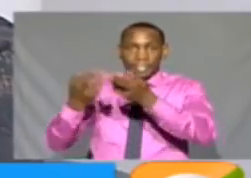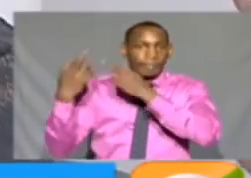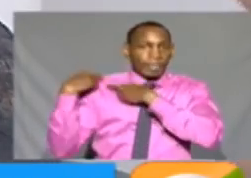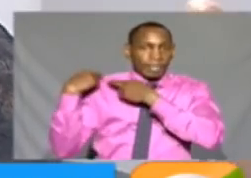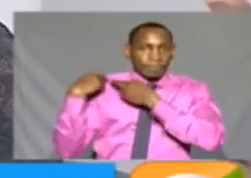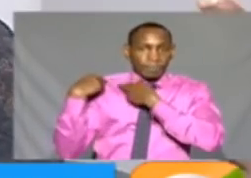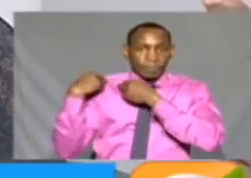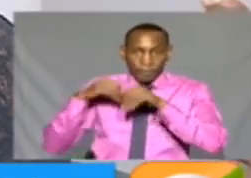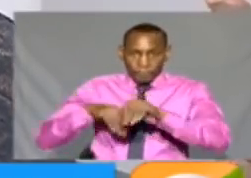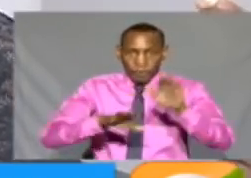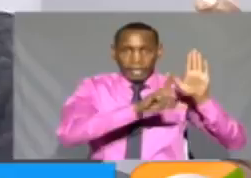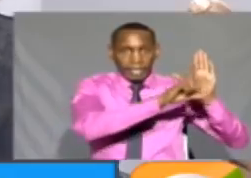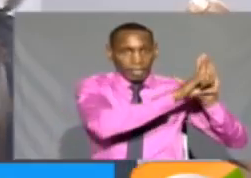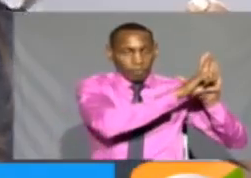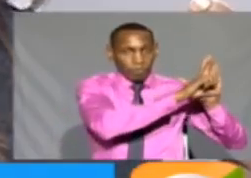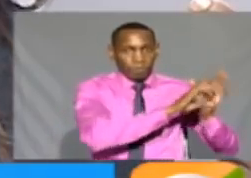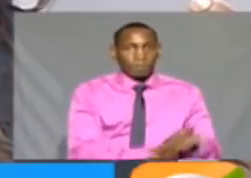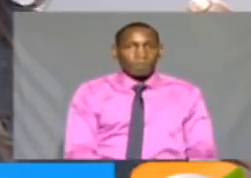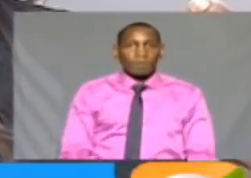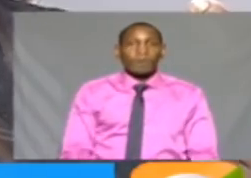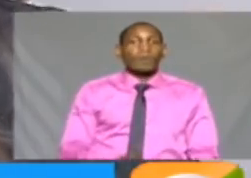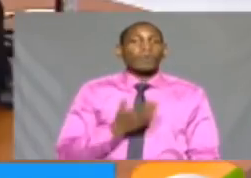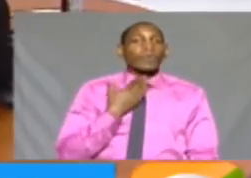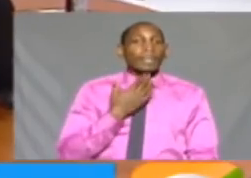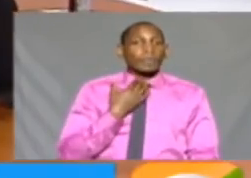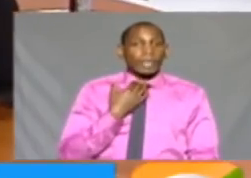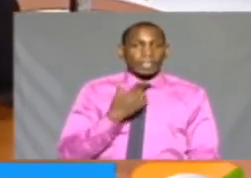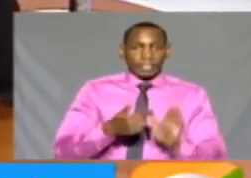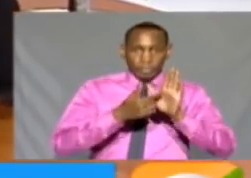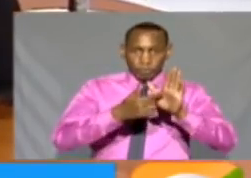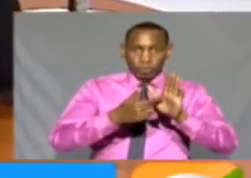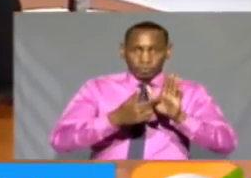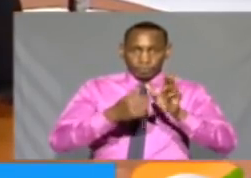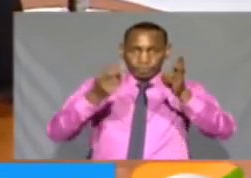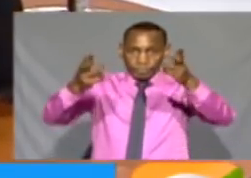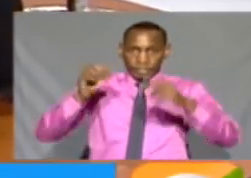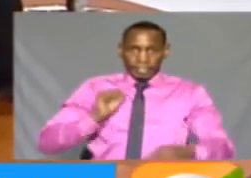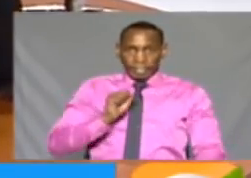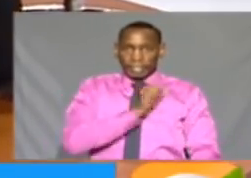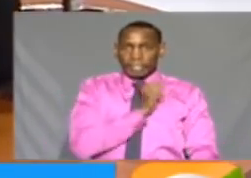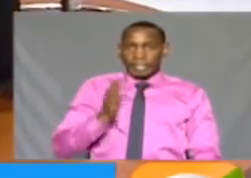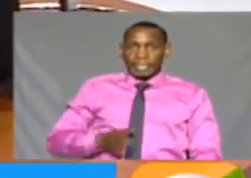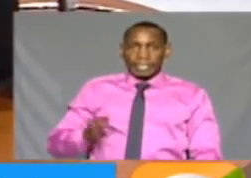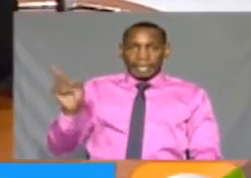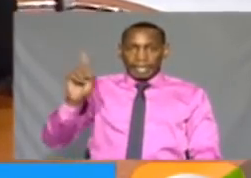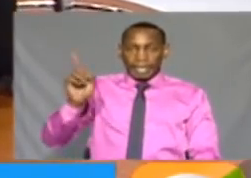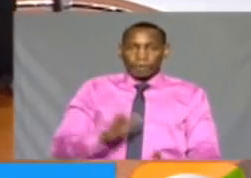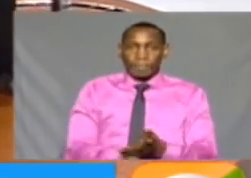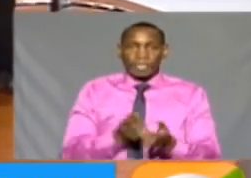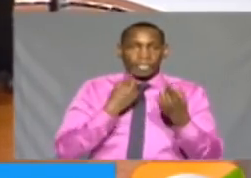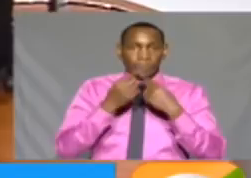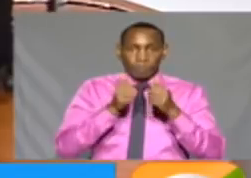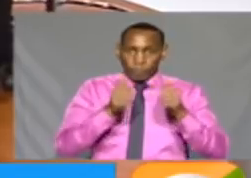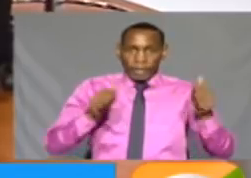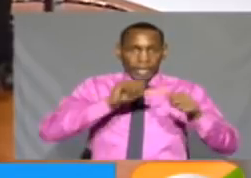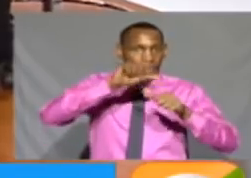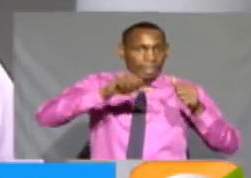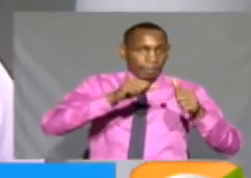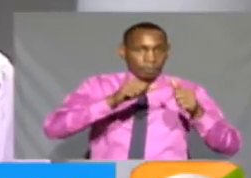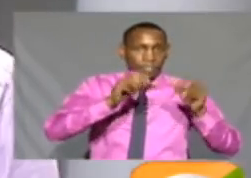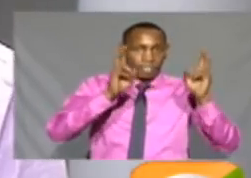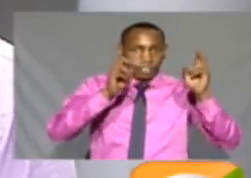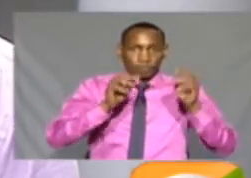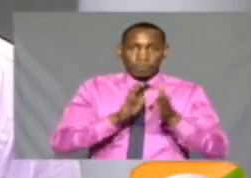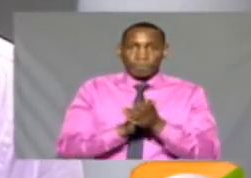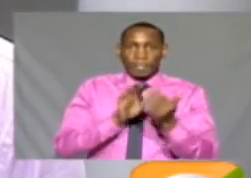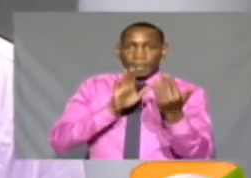by law. Joe, I want us to carry out search and rescue. Listen to Senator Sakaja, who spoke rather eloquently about this in the